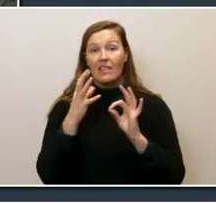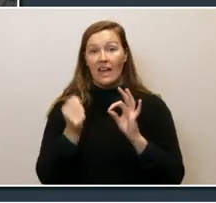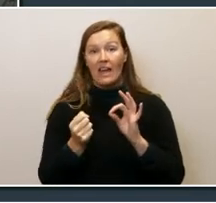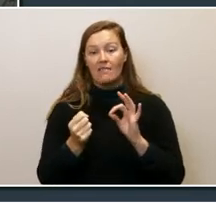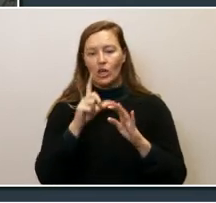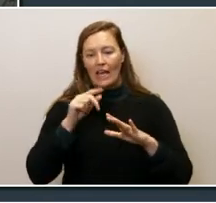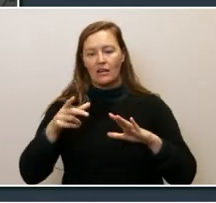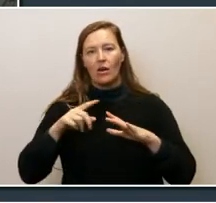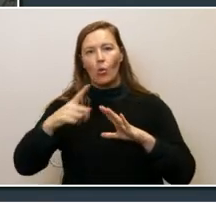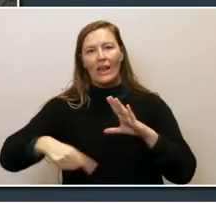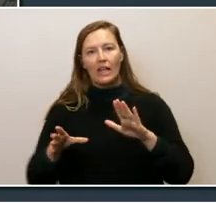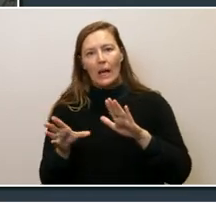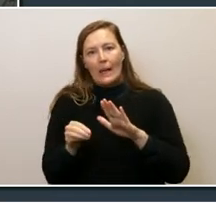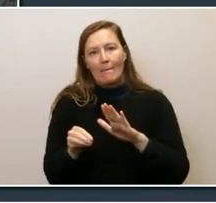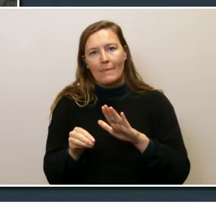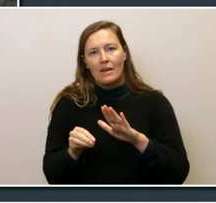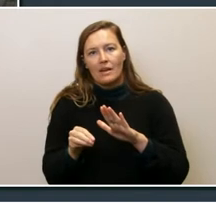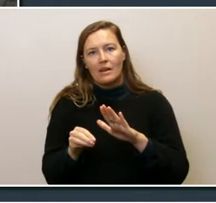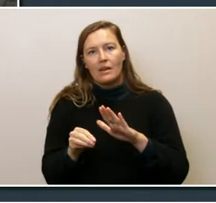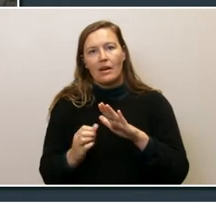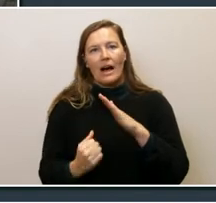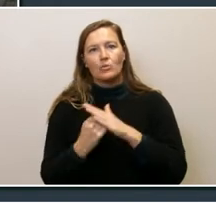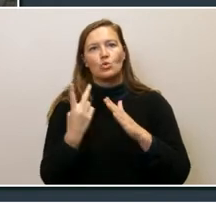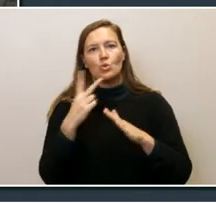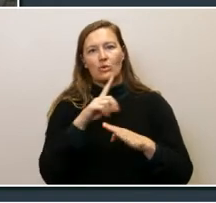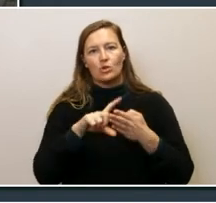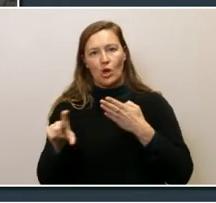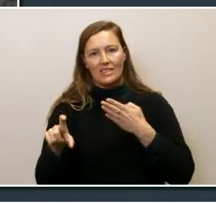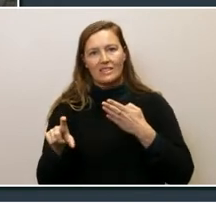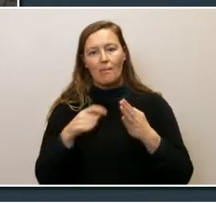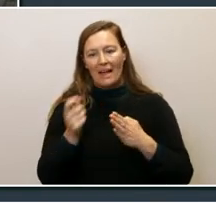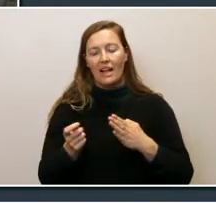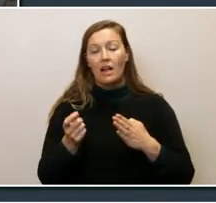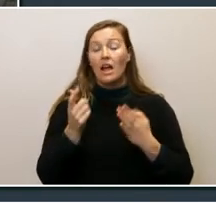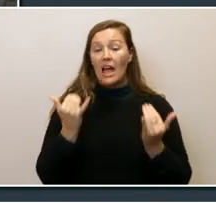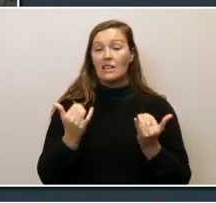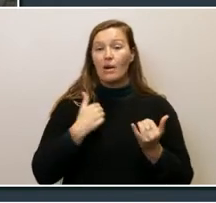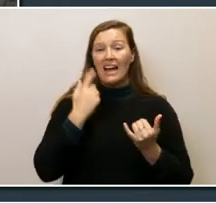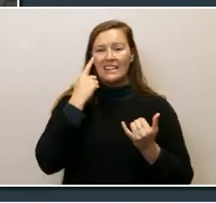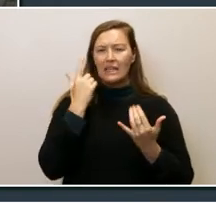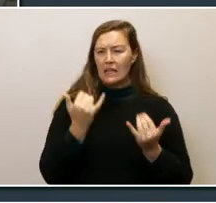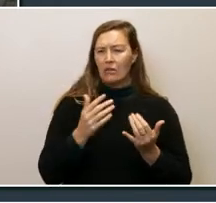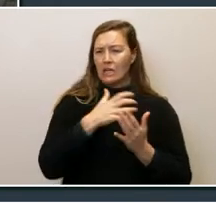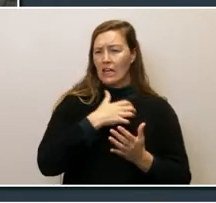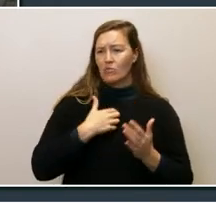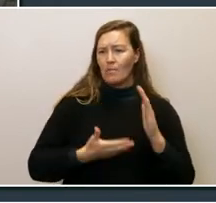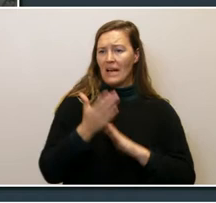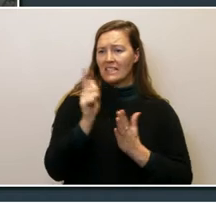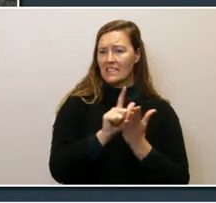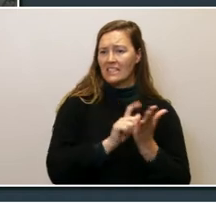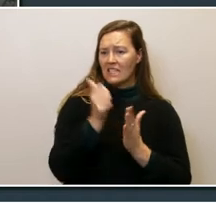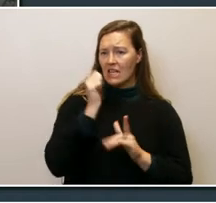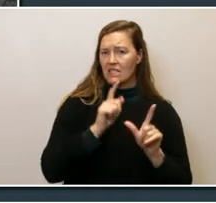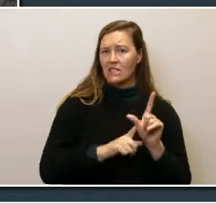$200 a clamp, or you said no less than $200. I'm just really conscious that I think this current government passed